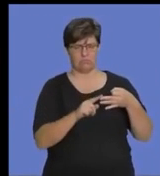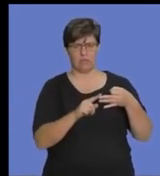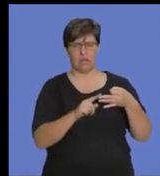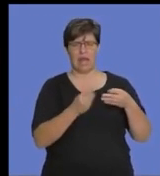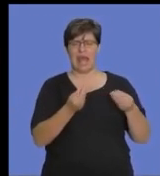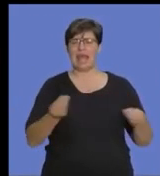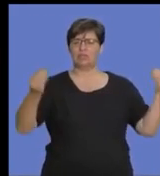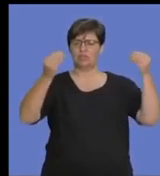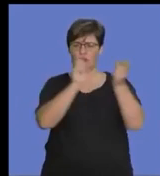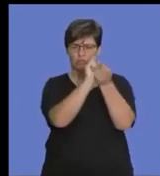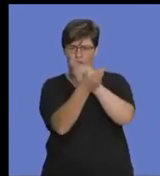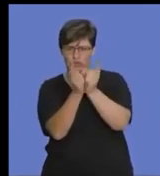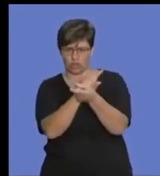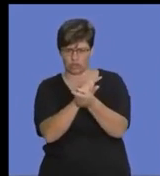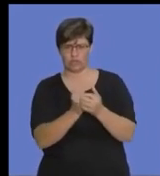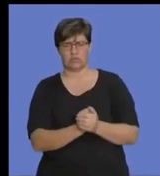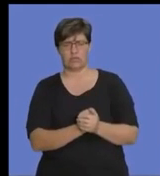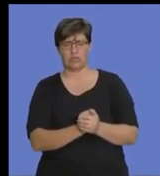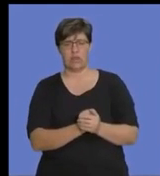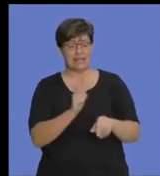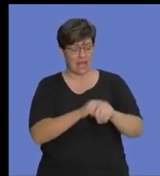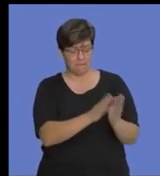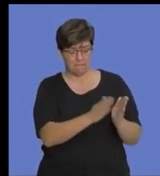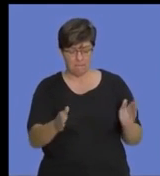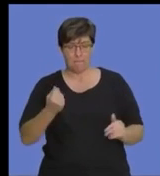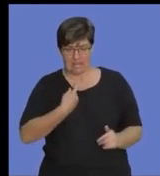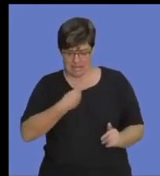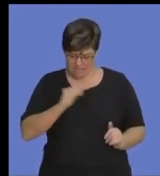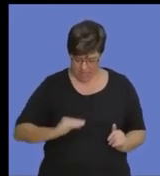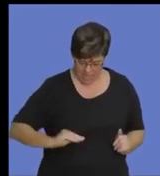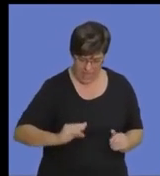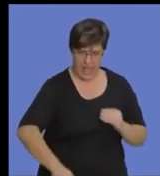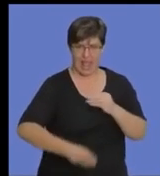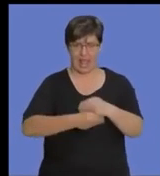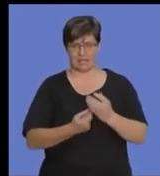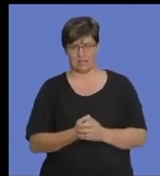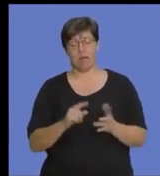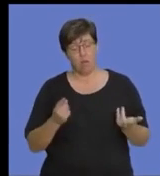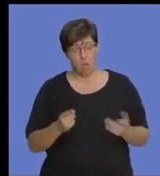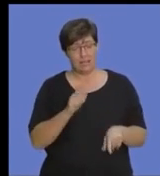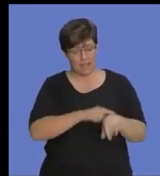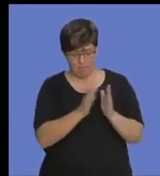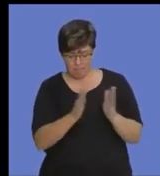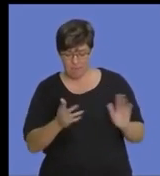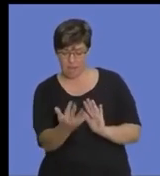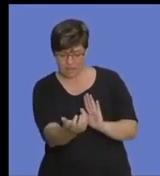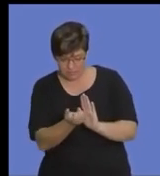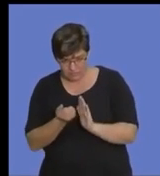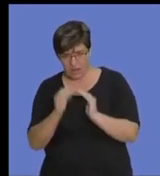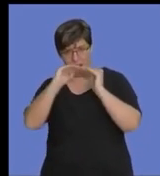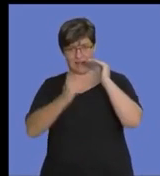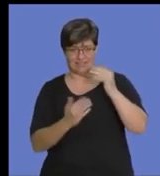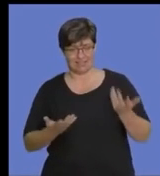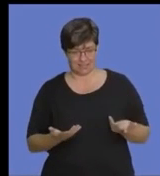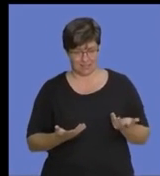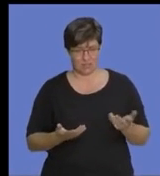to? How much are you adding after a certain duration of time? How much are you taking out of that particular account? So that's